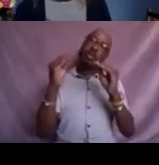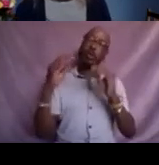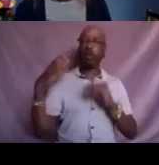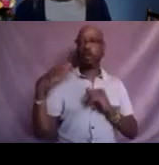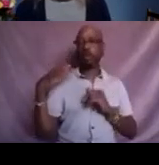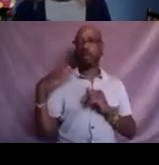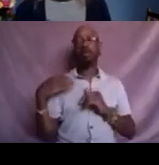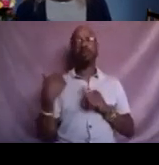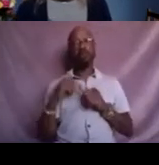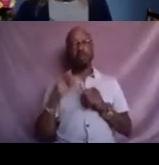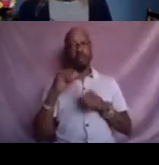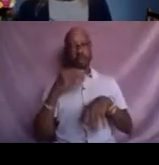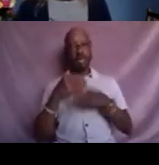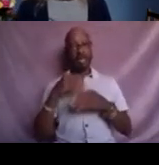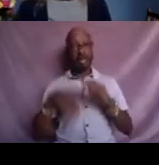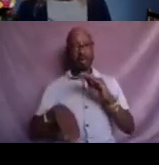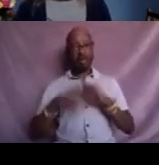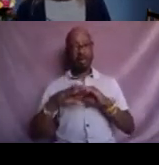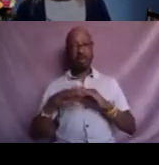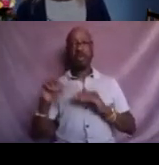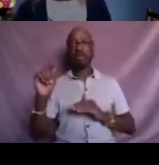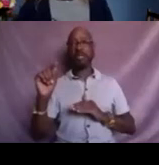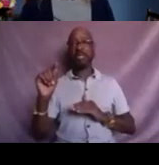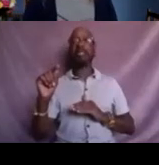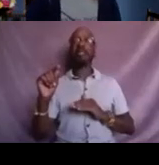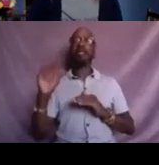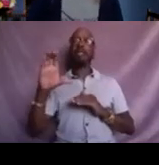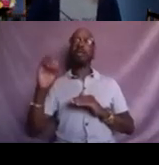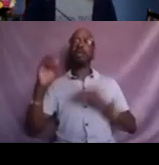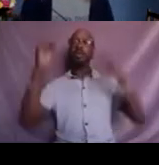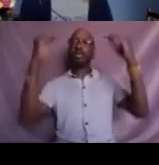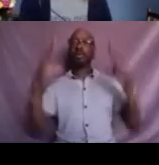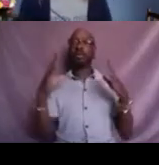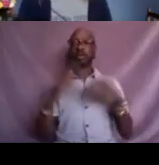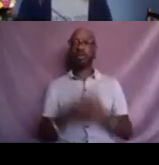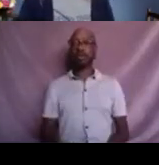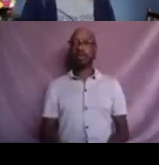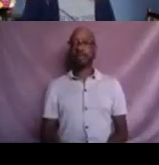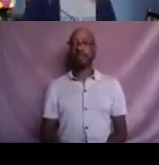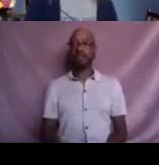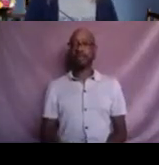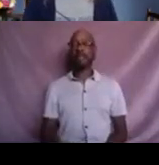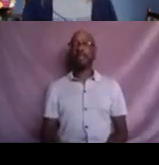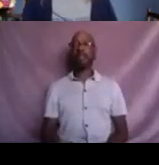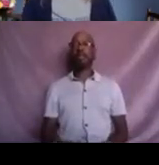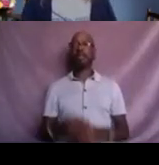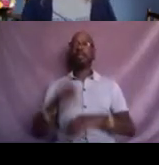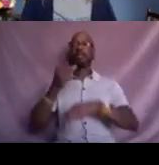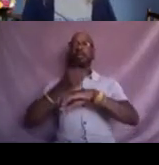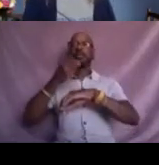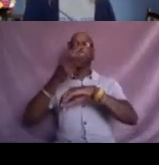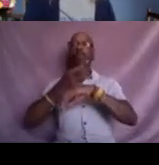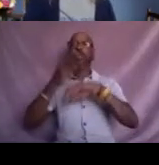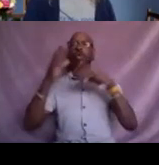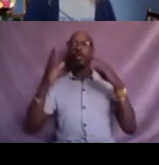up to 20 co-teachers. So once you get past 20, you can't add any more. But yeah, social workers, all of those kinds of people. Great,